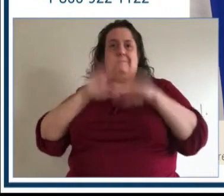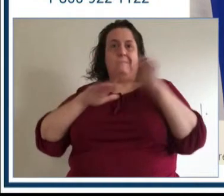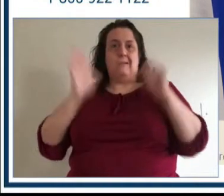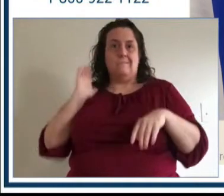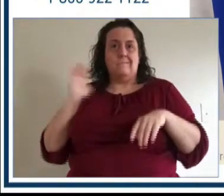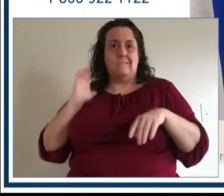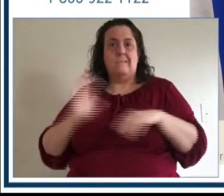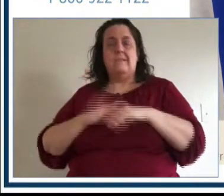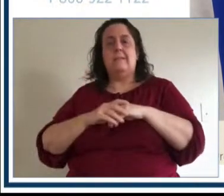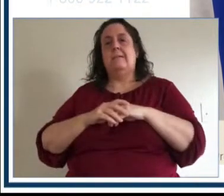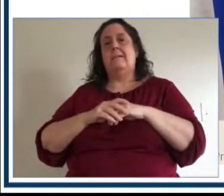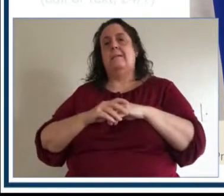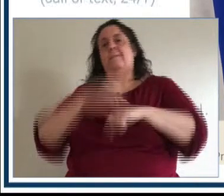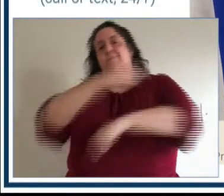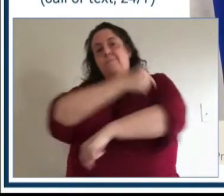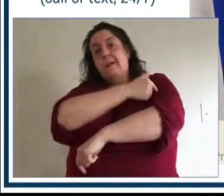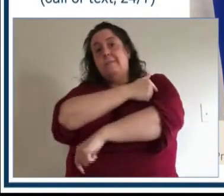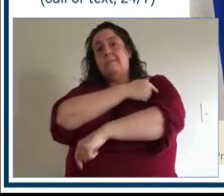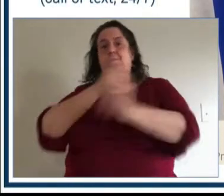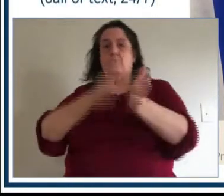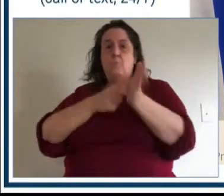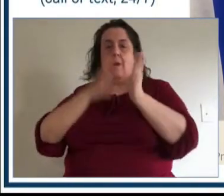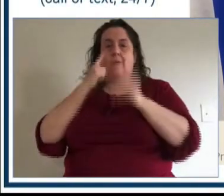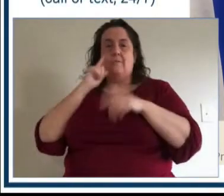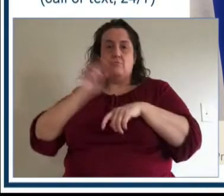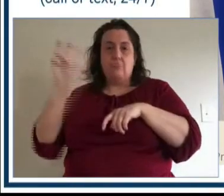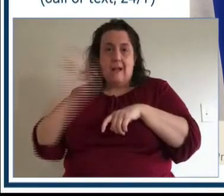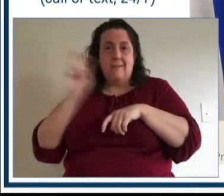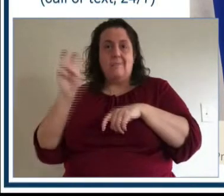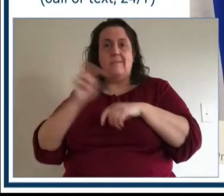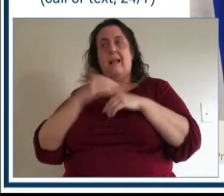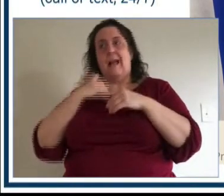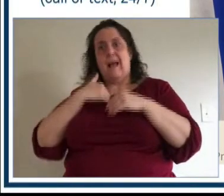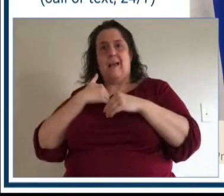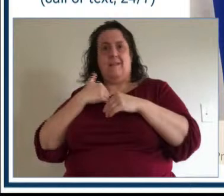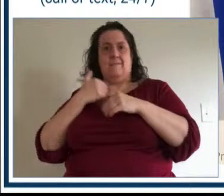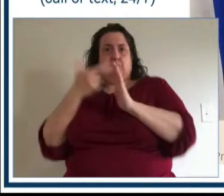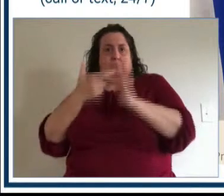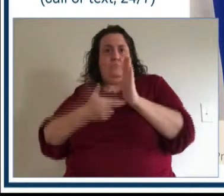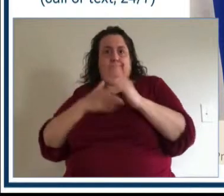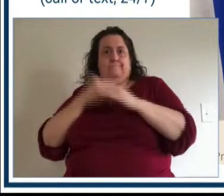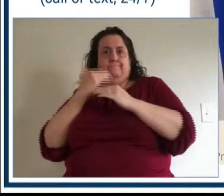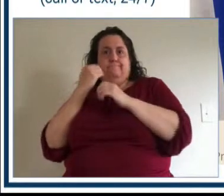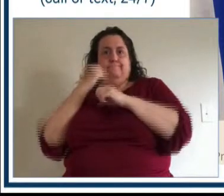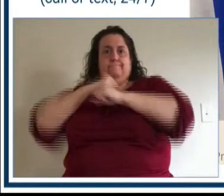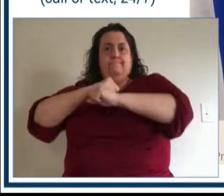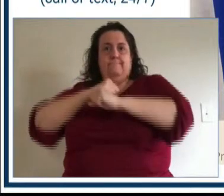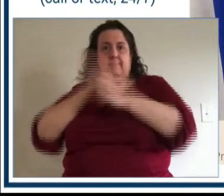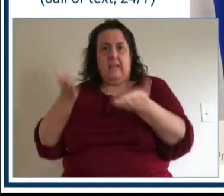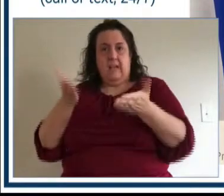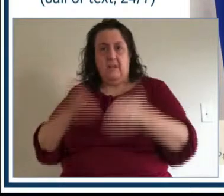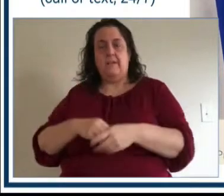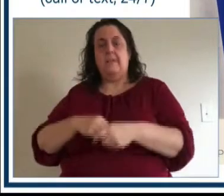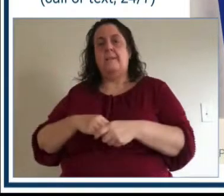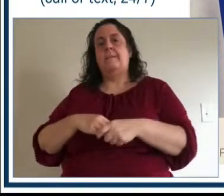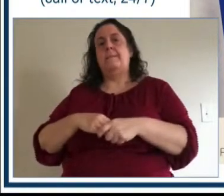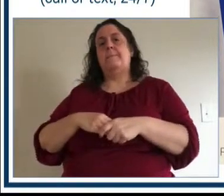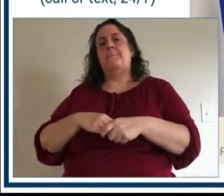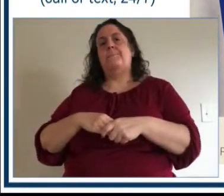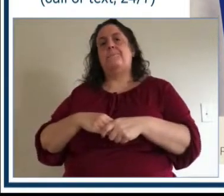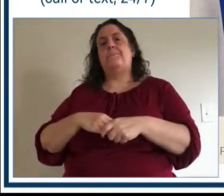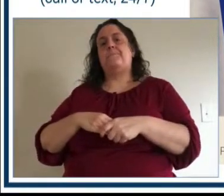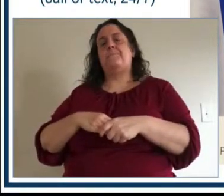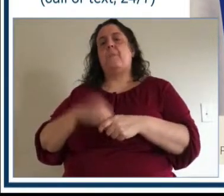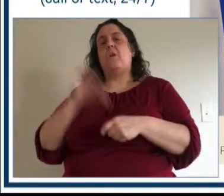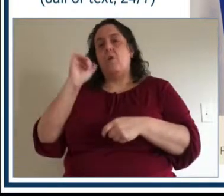vaccinated to travel, and there's all kinds of safeguards there. And the same is true for the land border in